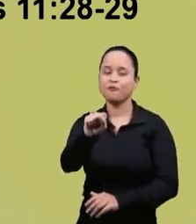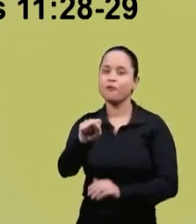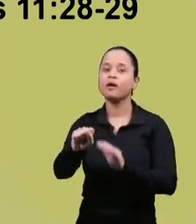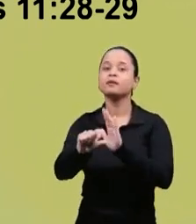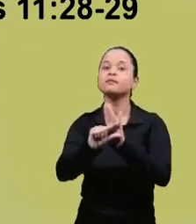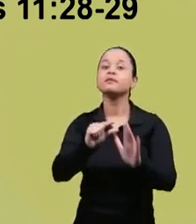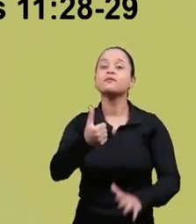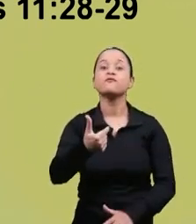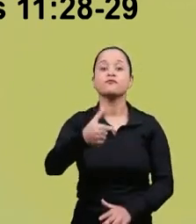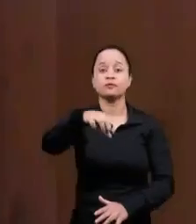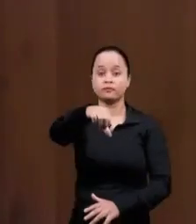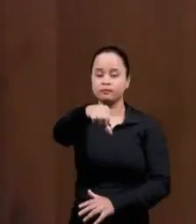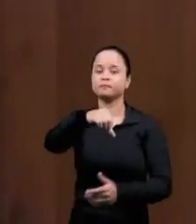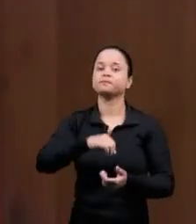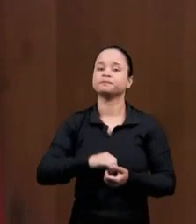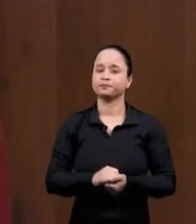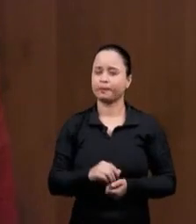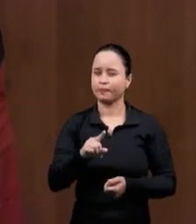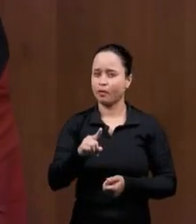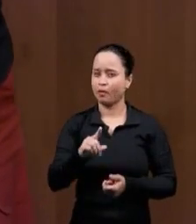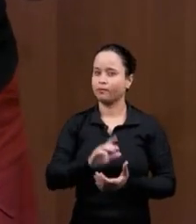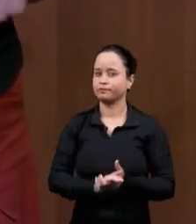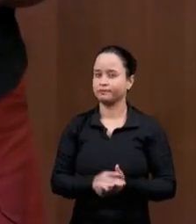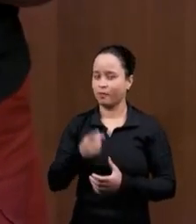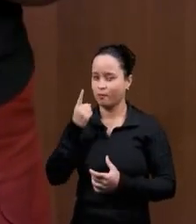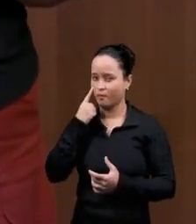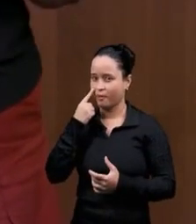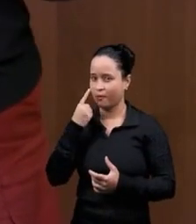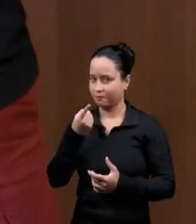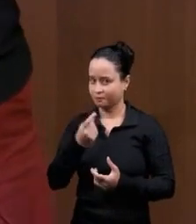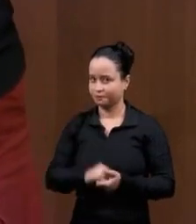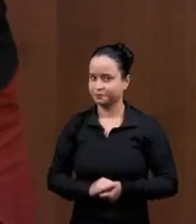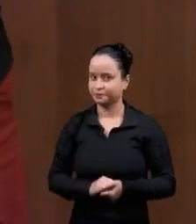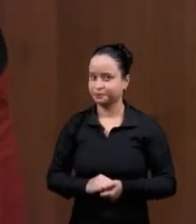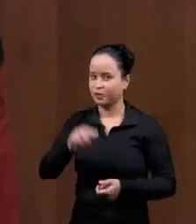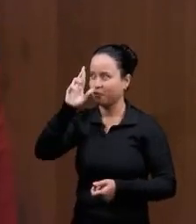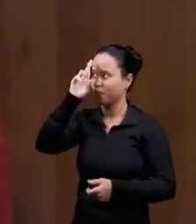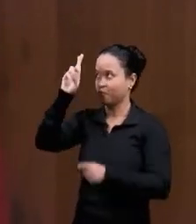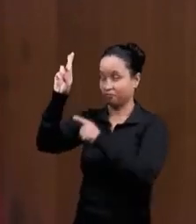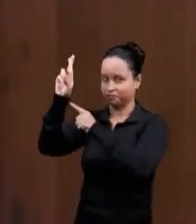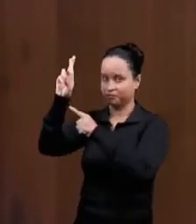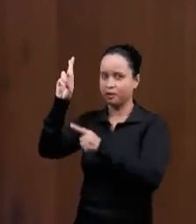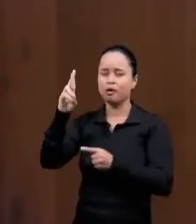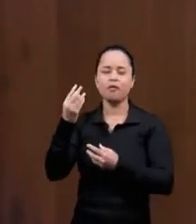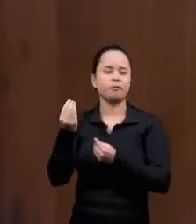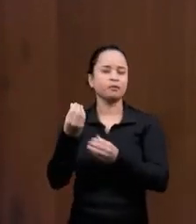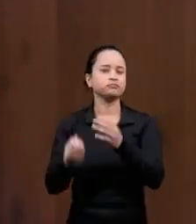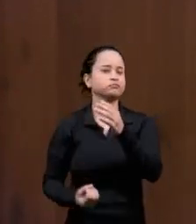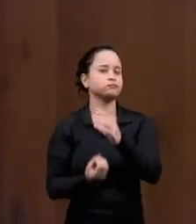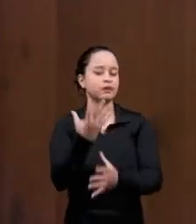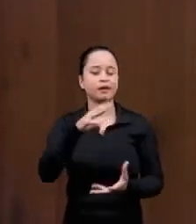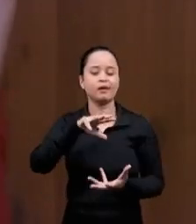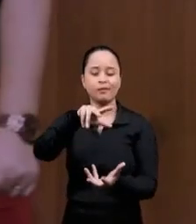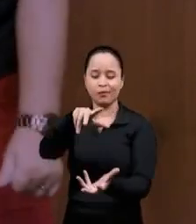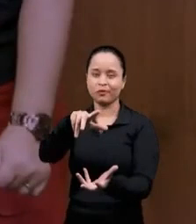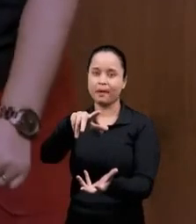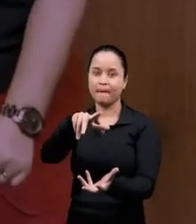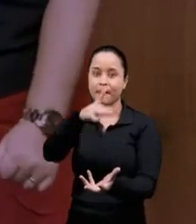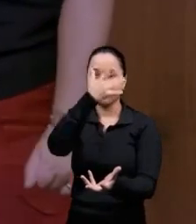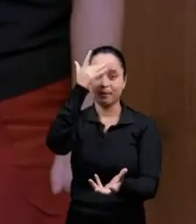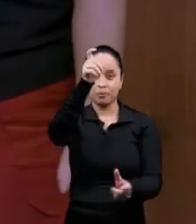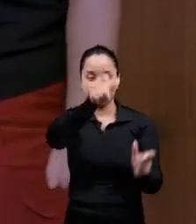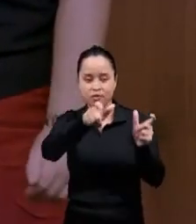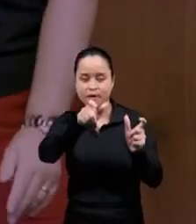11, verses 28 and 29. The Lord created all of the earth so that men could be happy. There